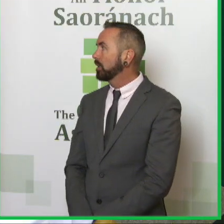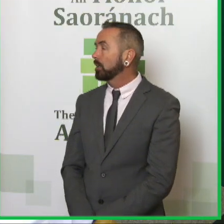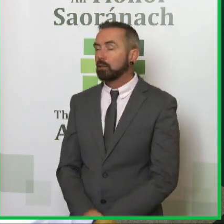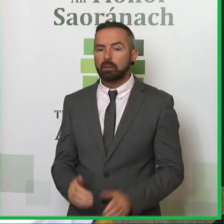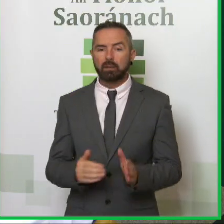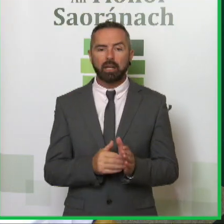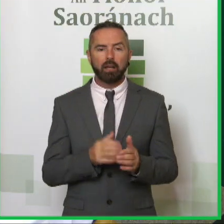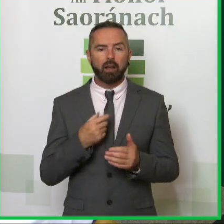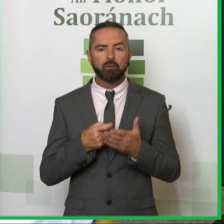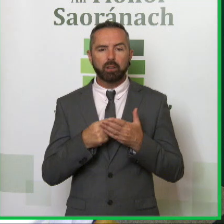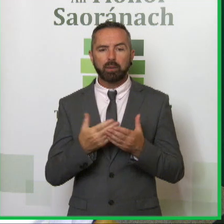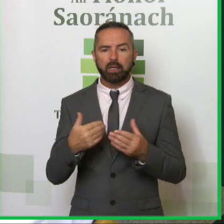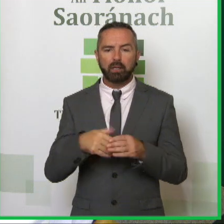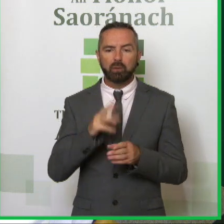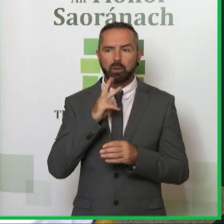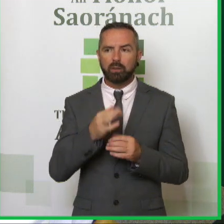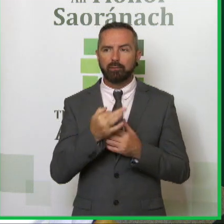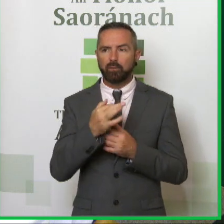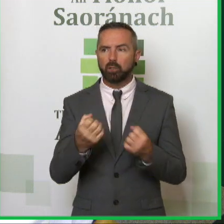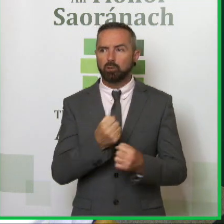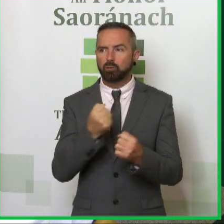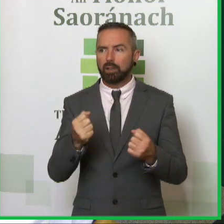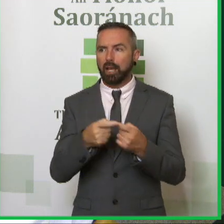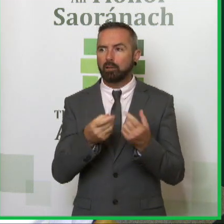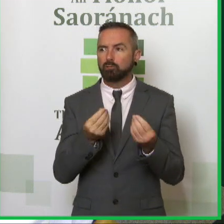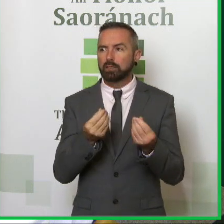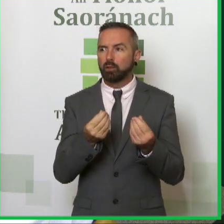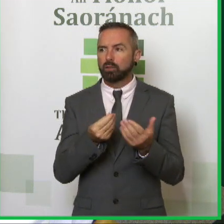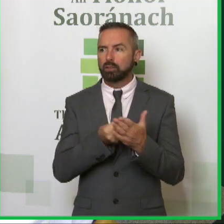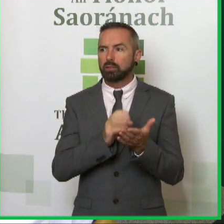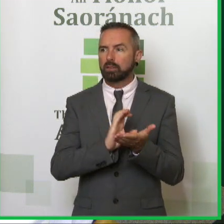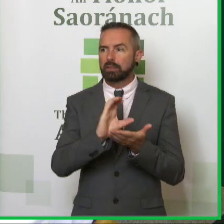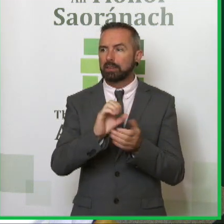include, there's a need to further strengthen and resource the system.